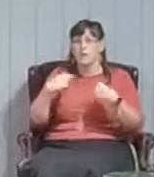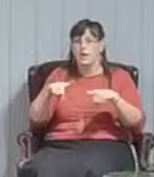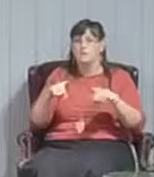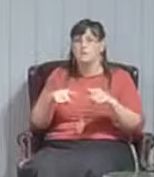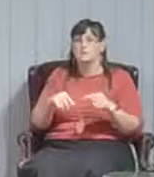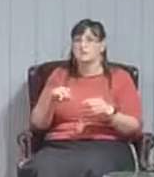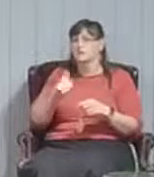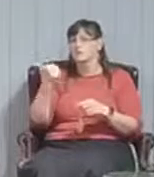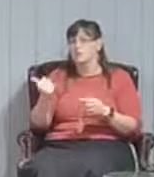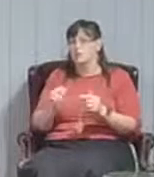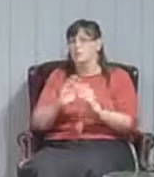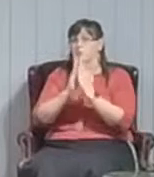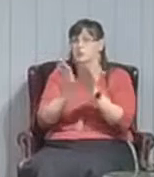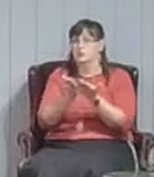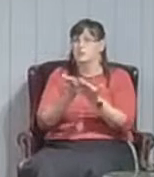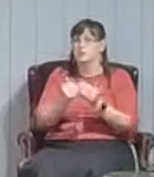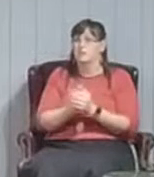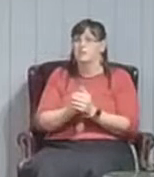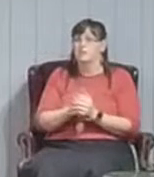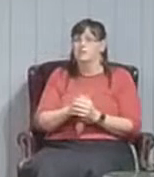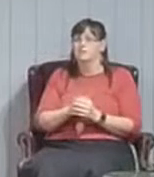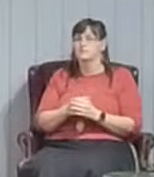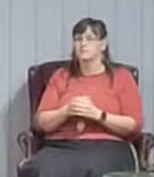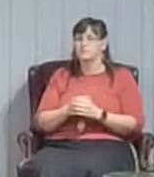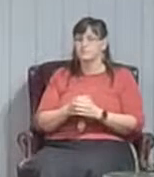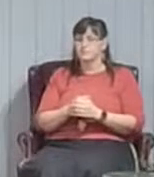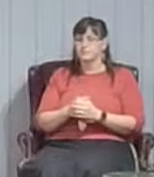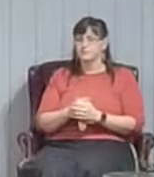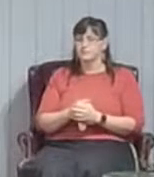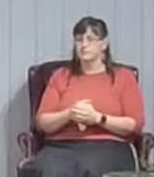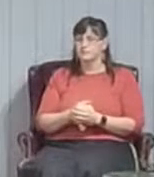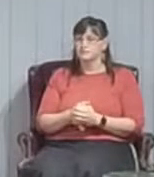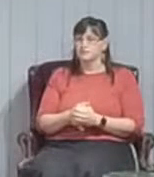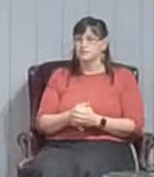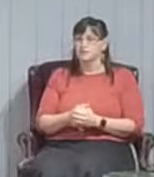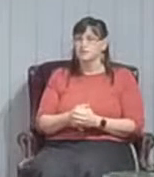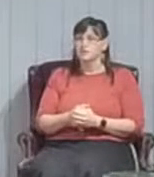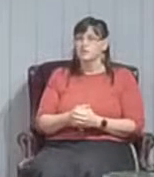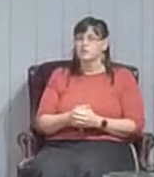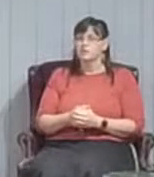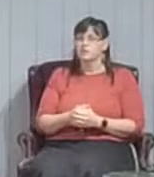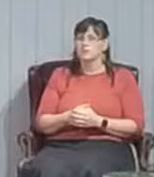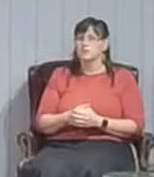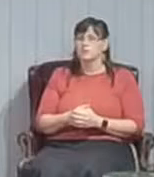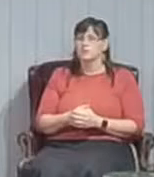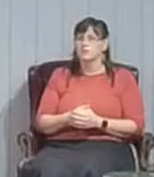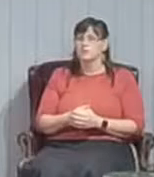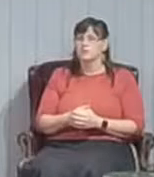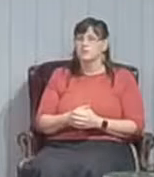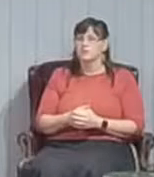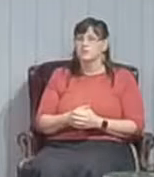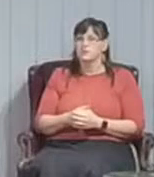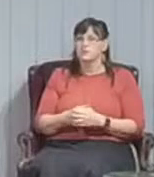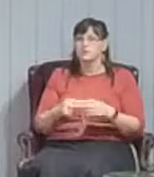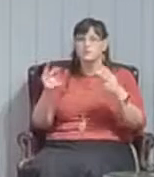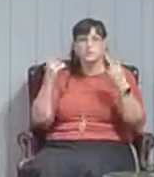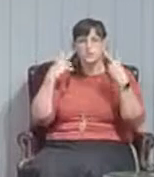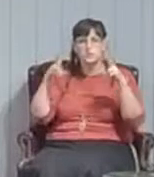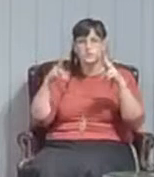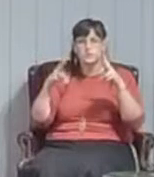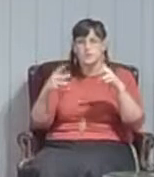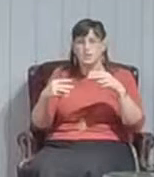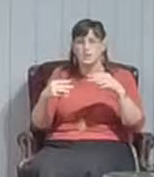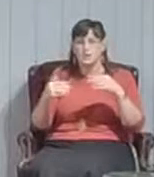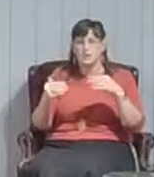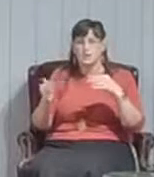book of Nehemiah or in Habakkuk or something like that. And so you don't see the confrontation happening